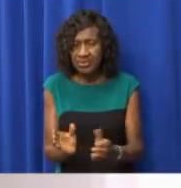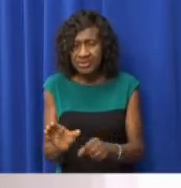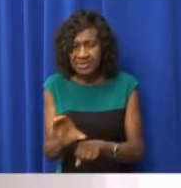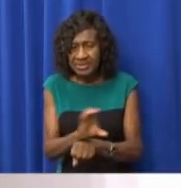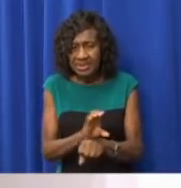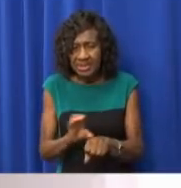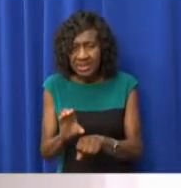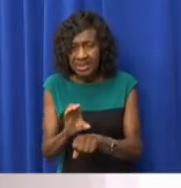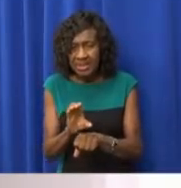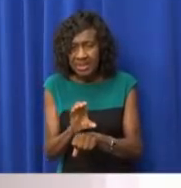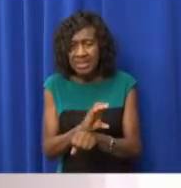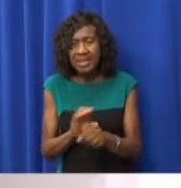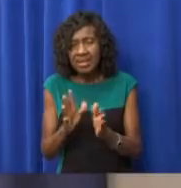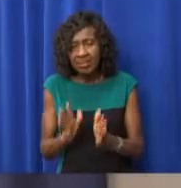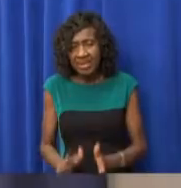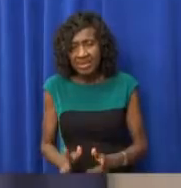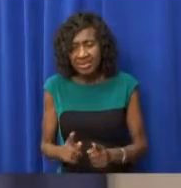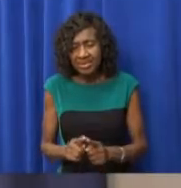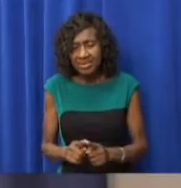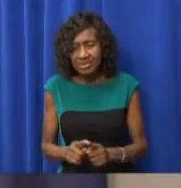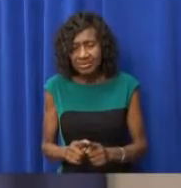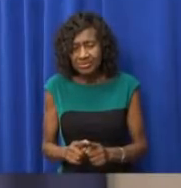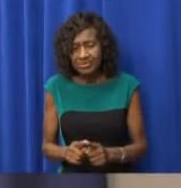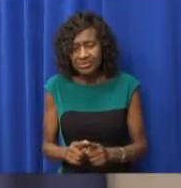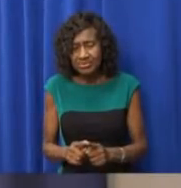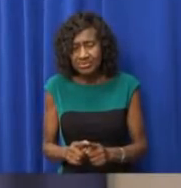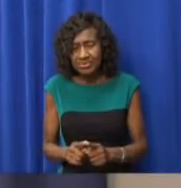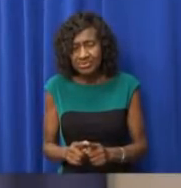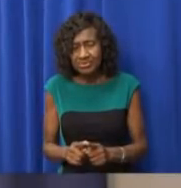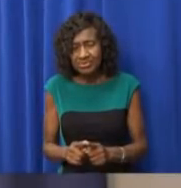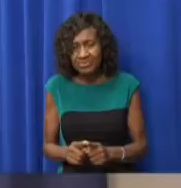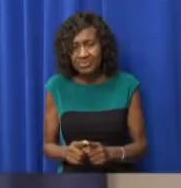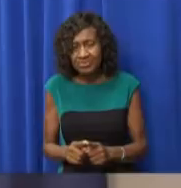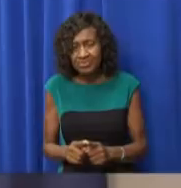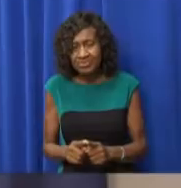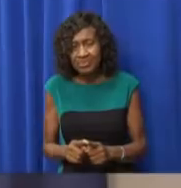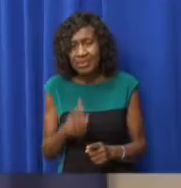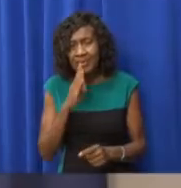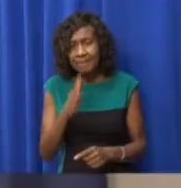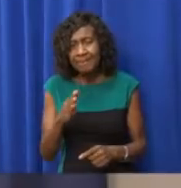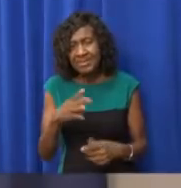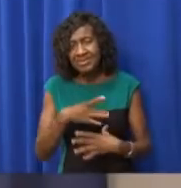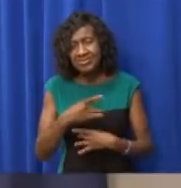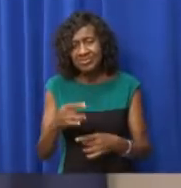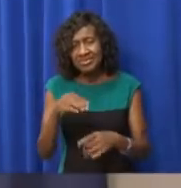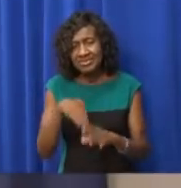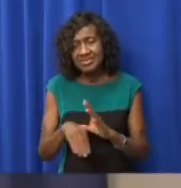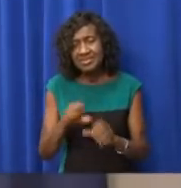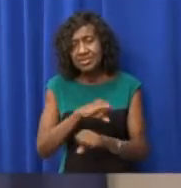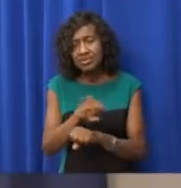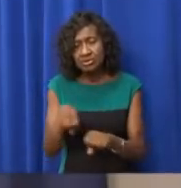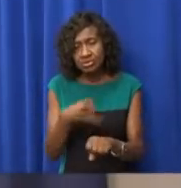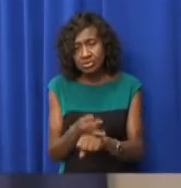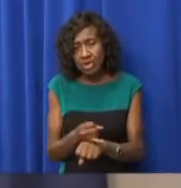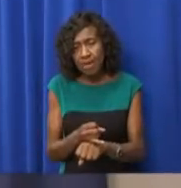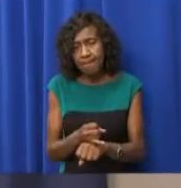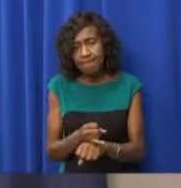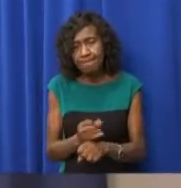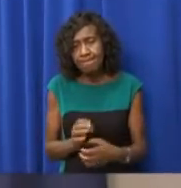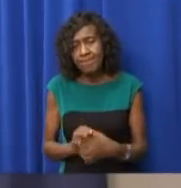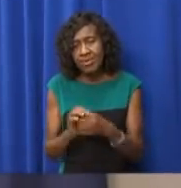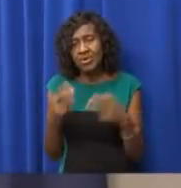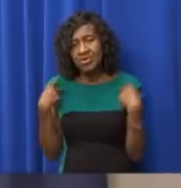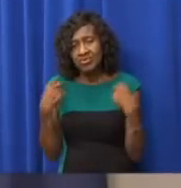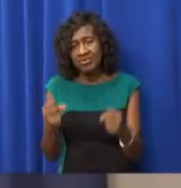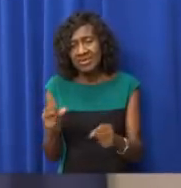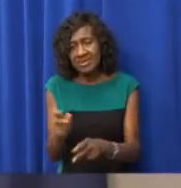path of profession? As you know, that we always have a job in the healthcare industry. And so we know that not many